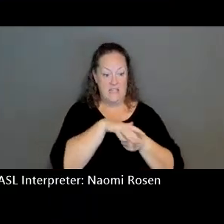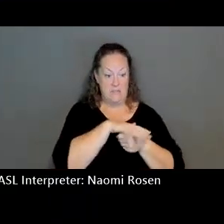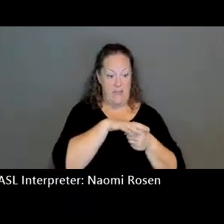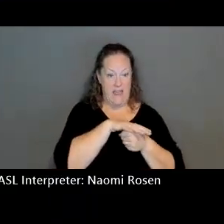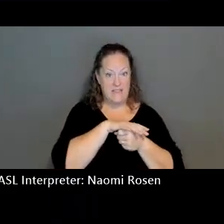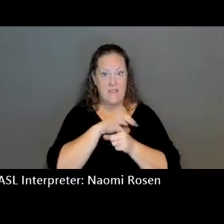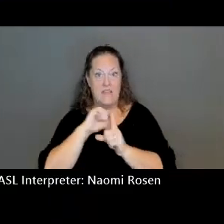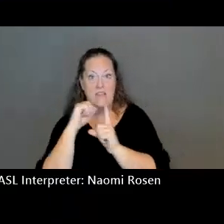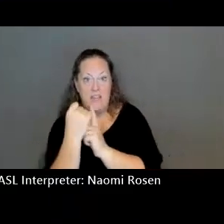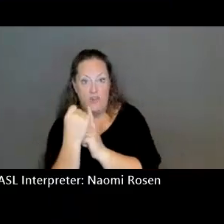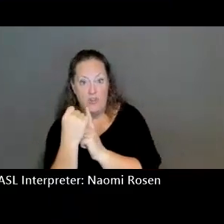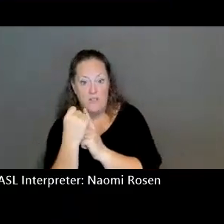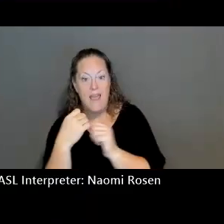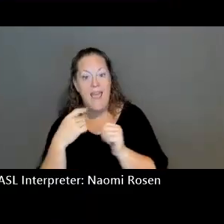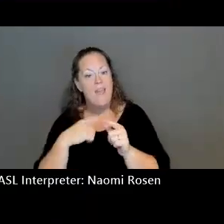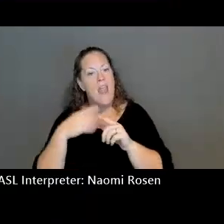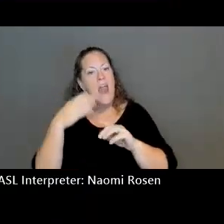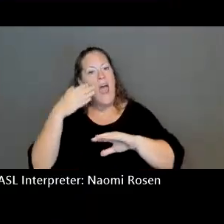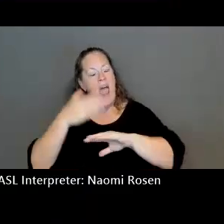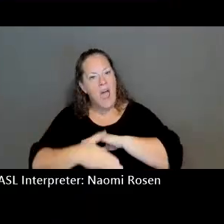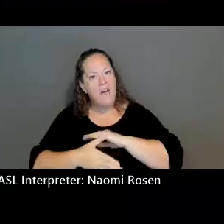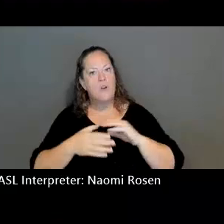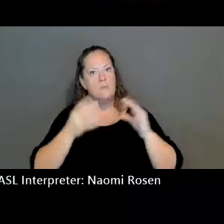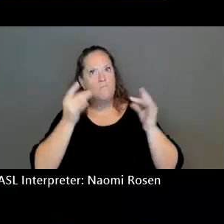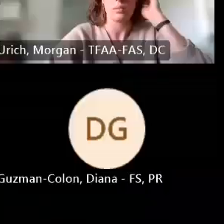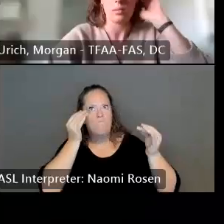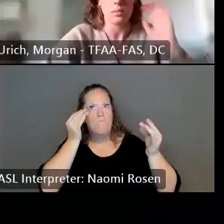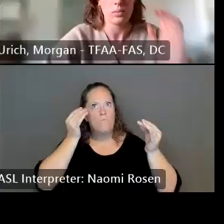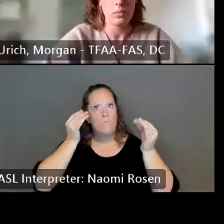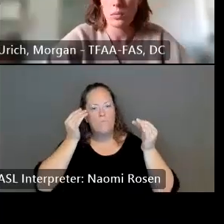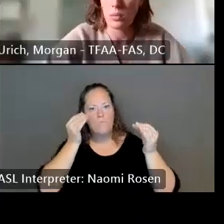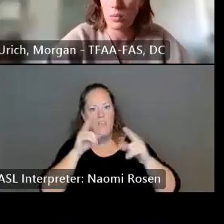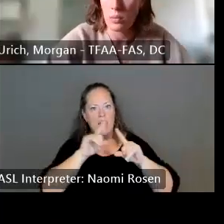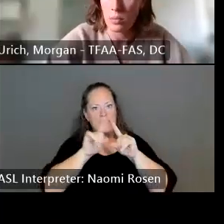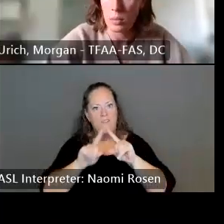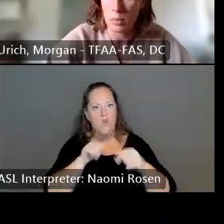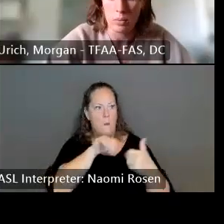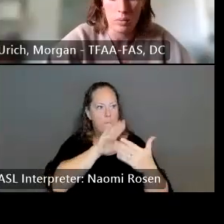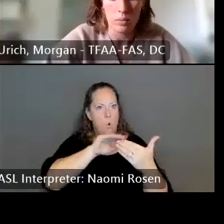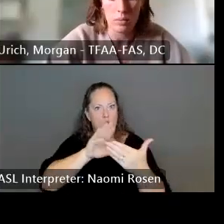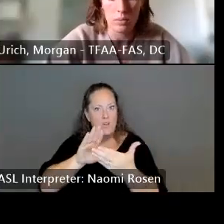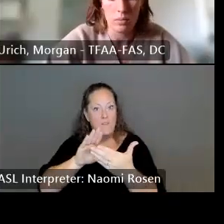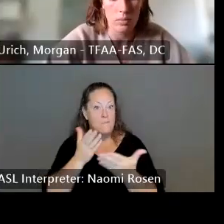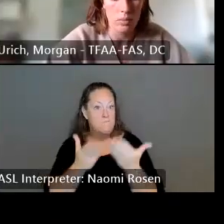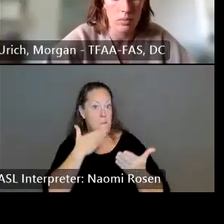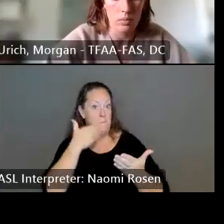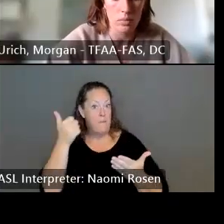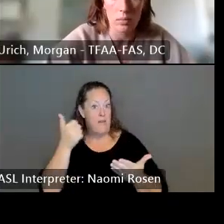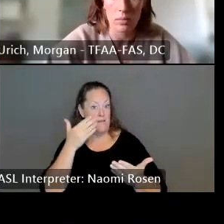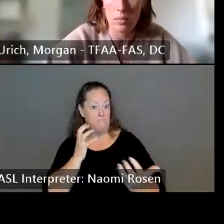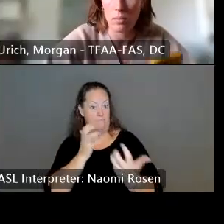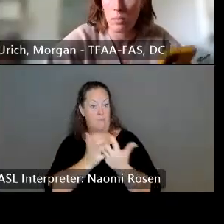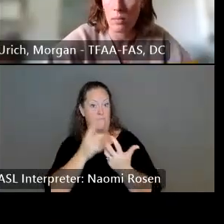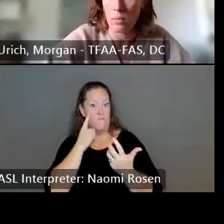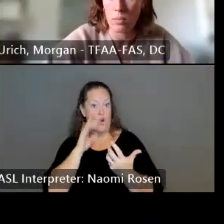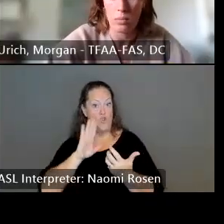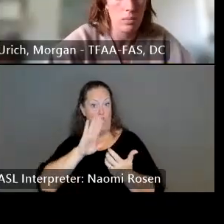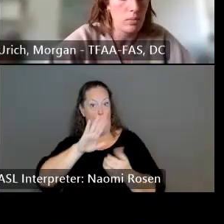then after taking into consideration what practices may be best for that space and that